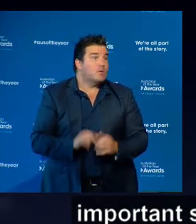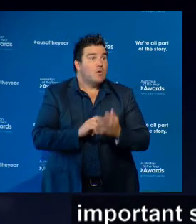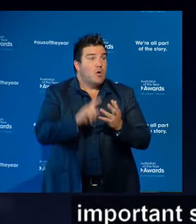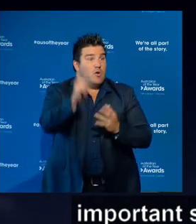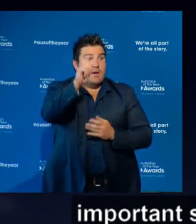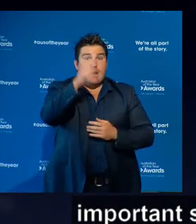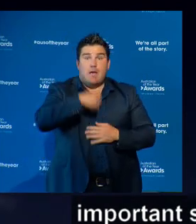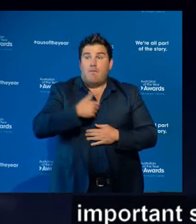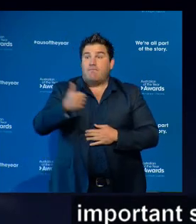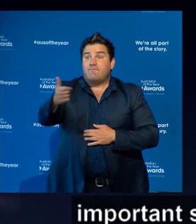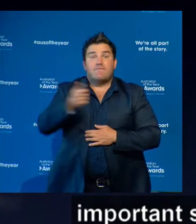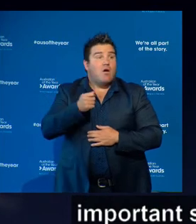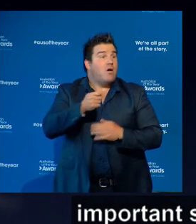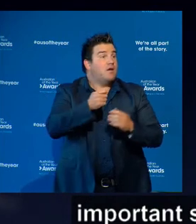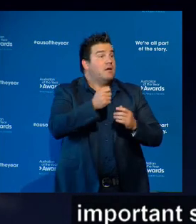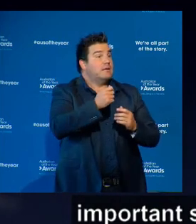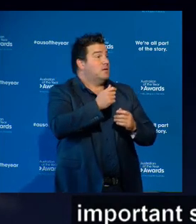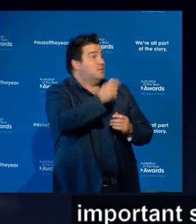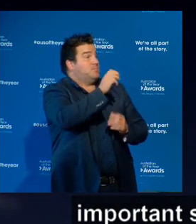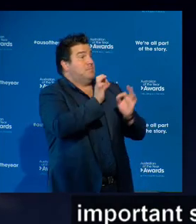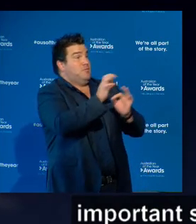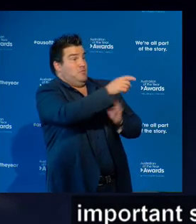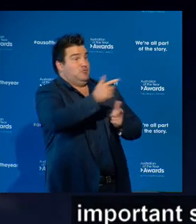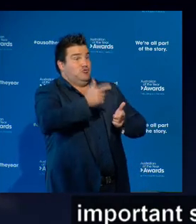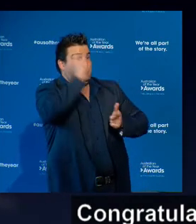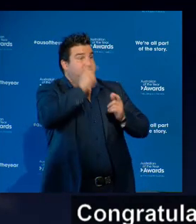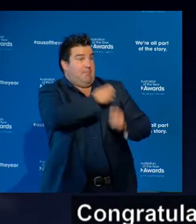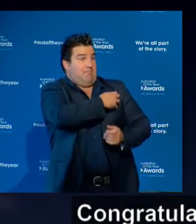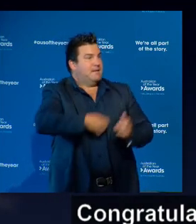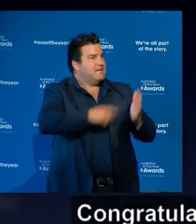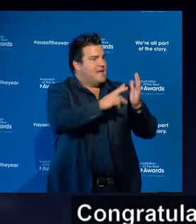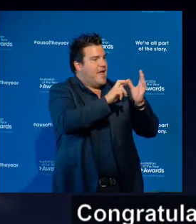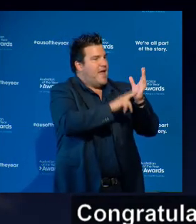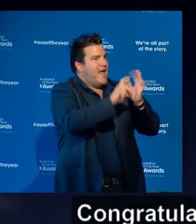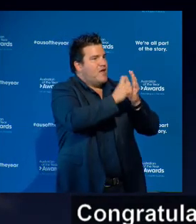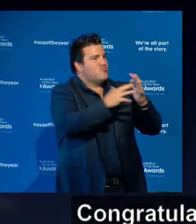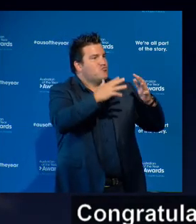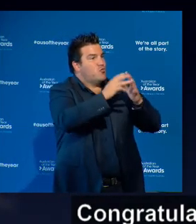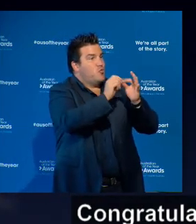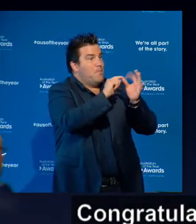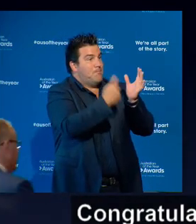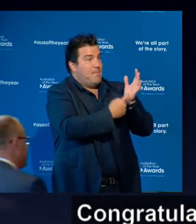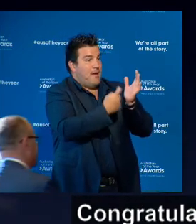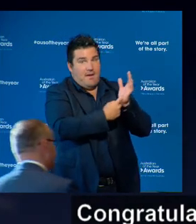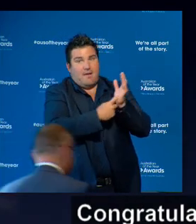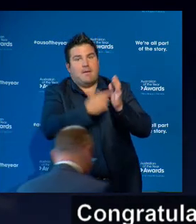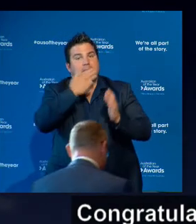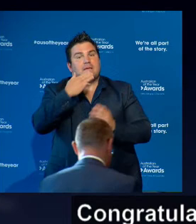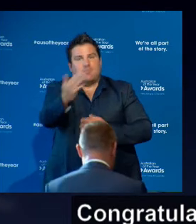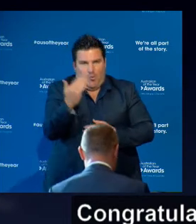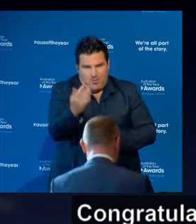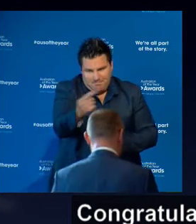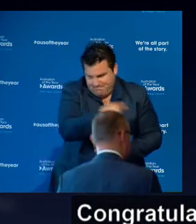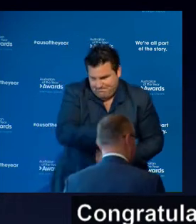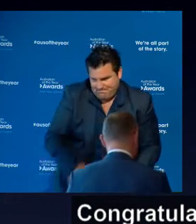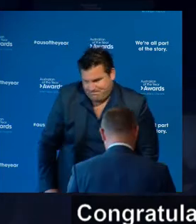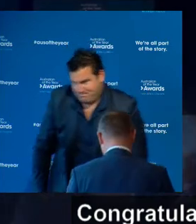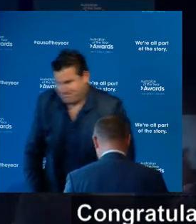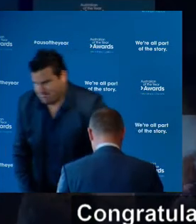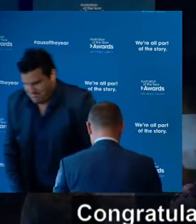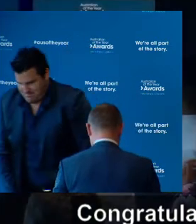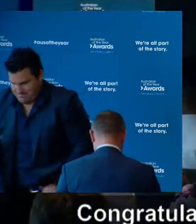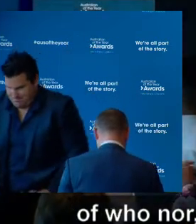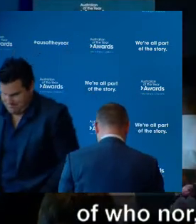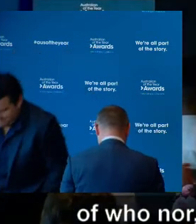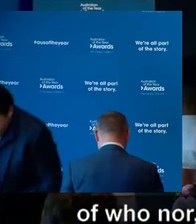And now to invite our guest of honour, ACT Chief Minister Andrew Barr, to share some words, and please give him a warm welcome.